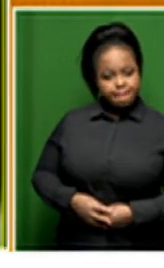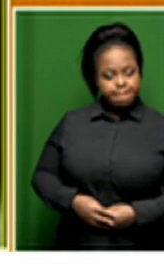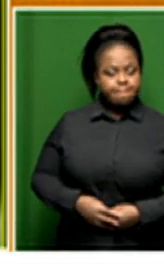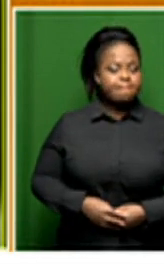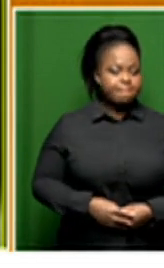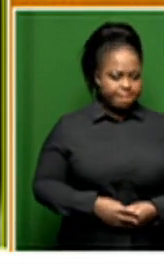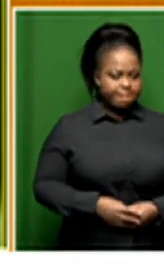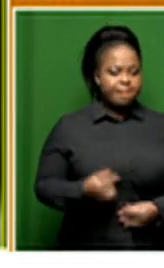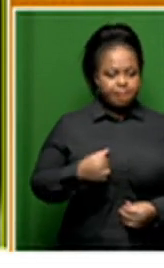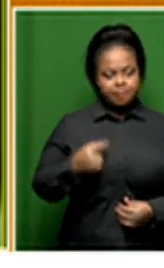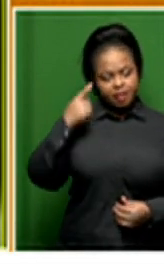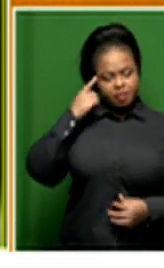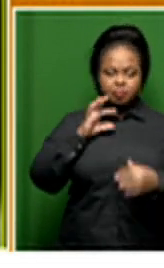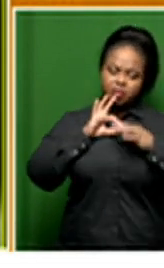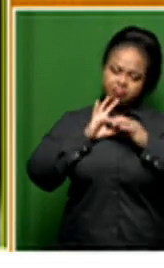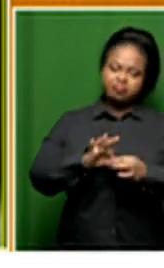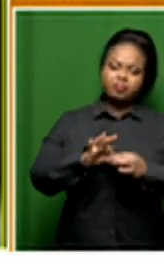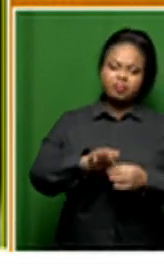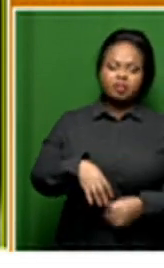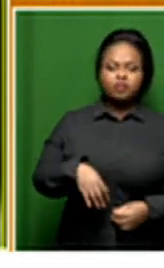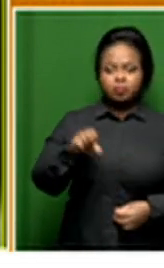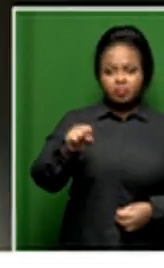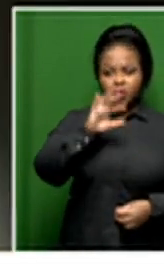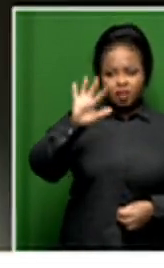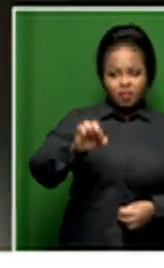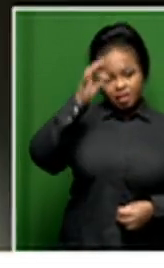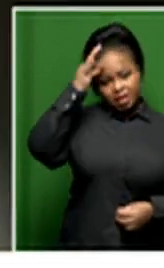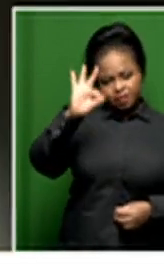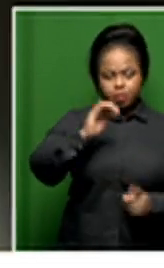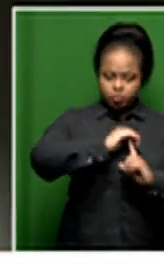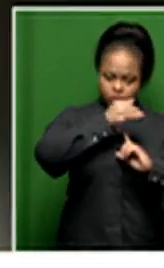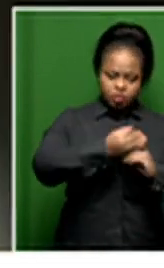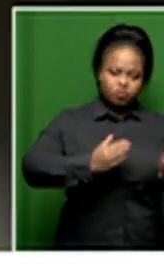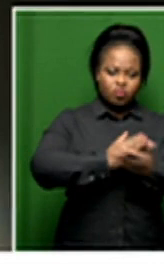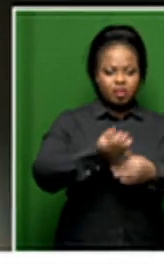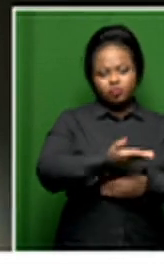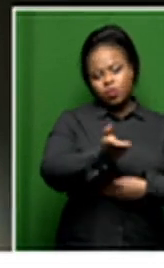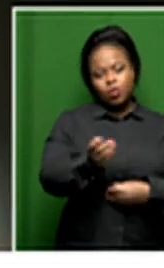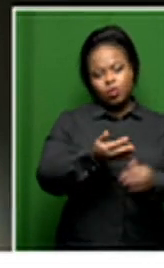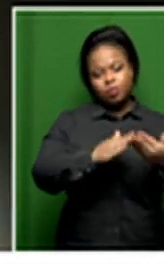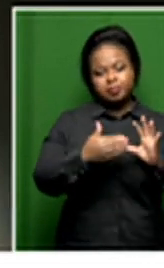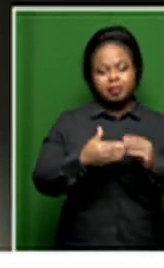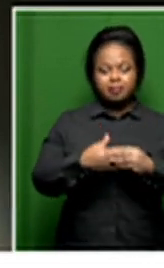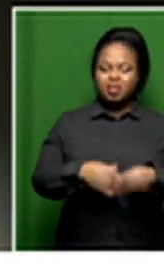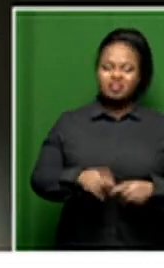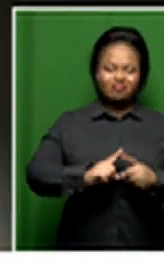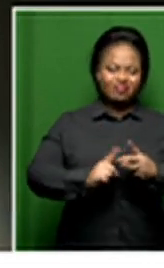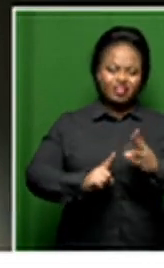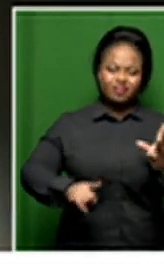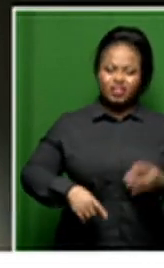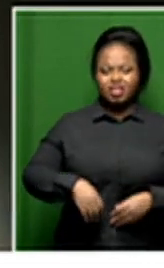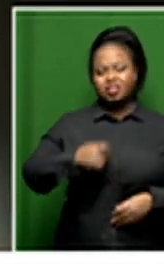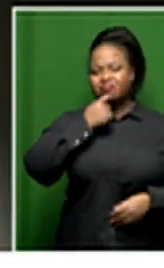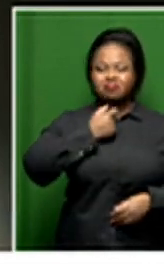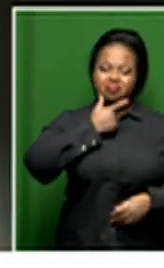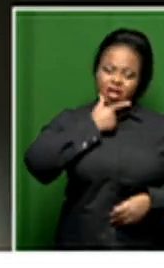Yeah, and I think there's a very strong commitment from the South African government to protect the rights of people of different sexual